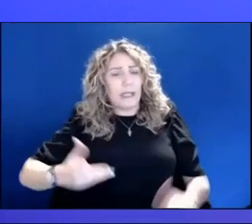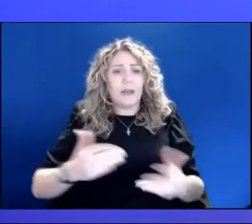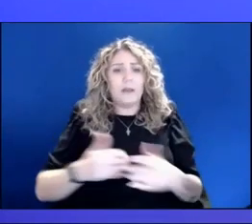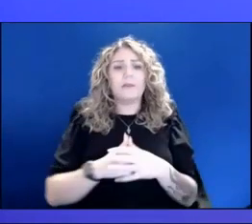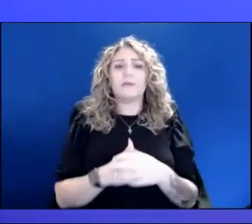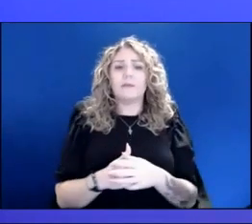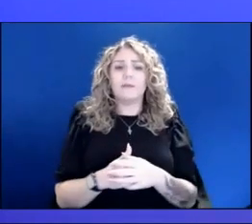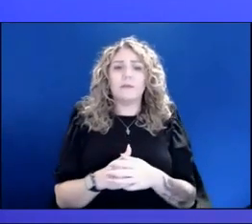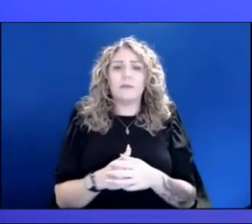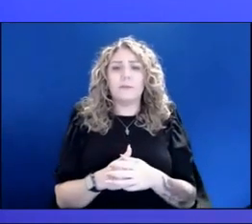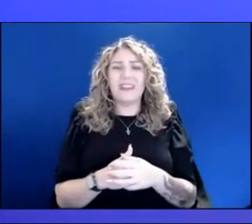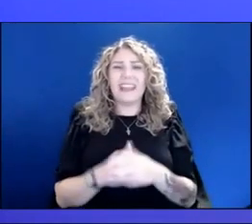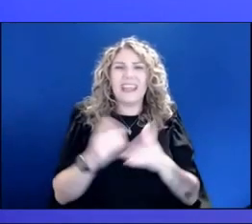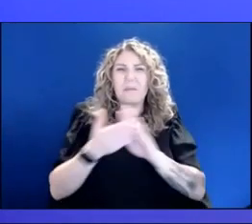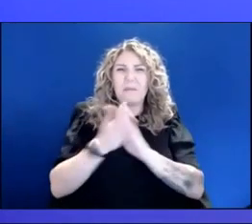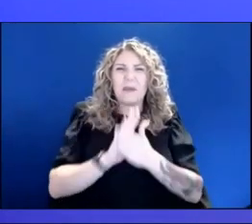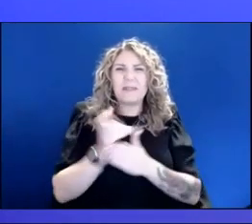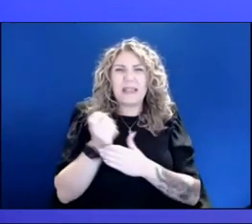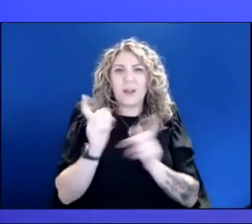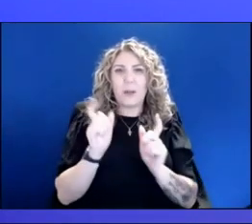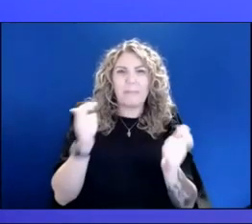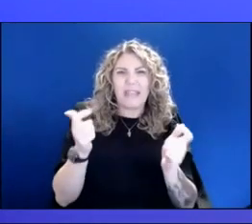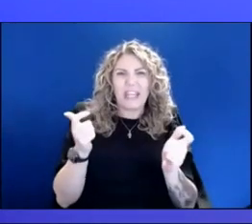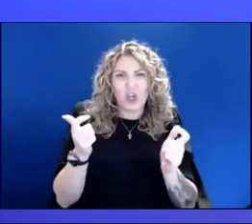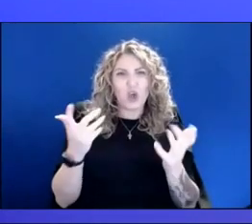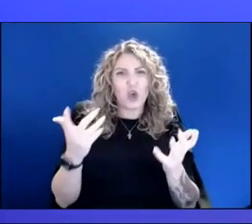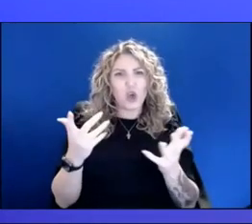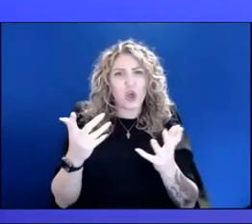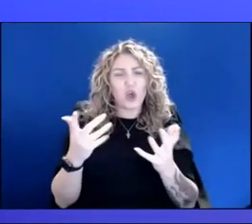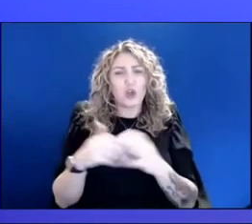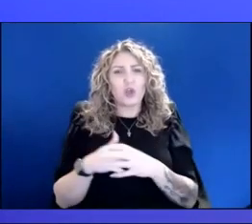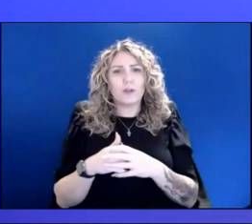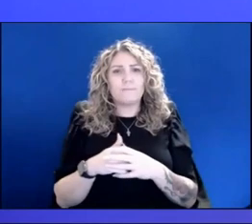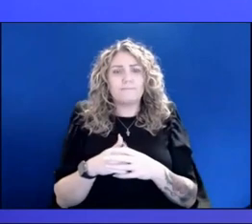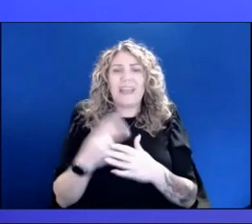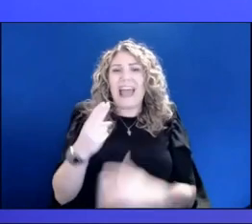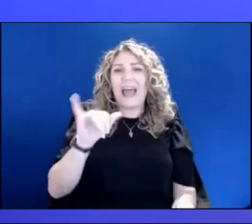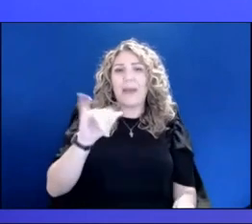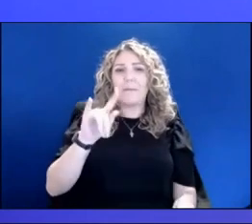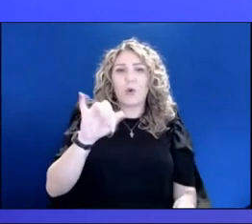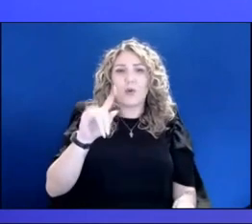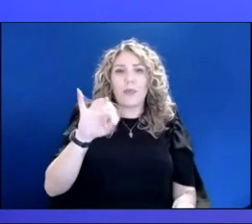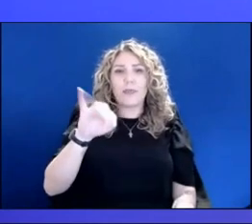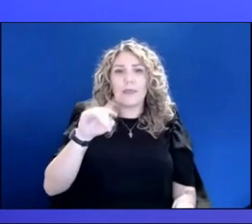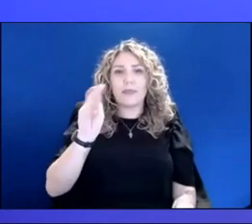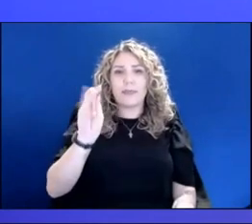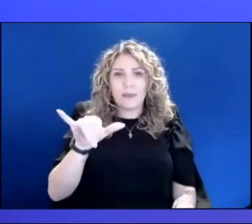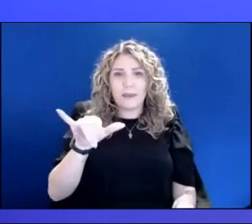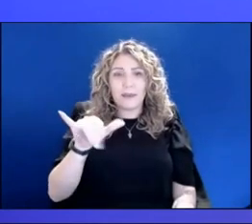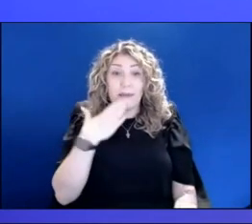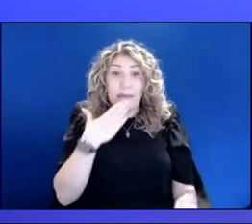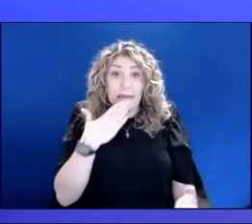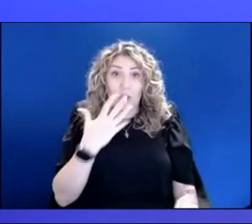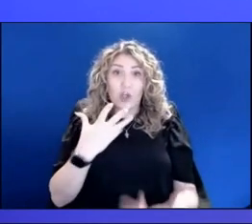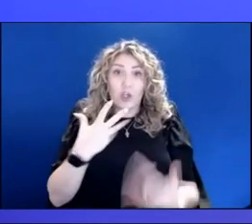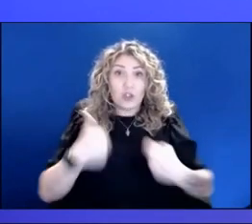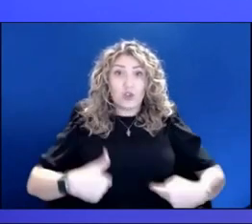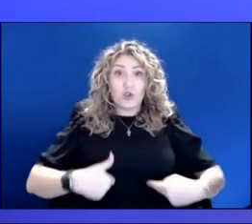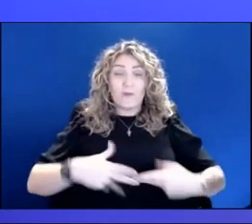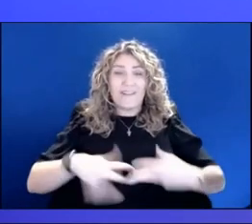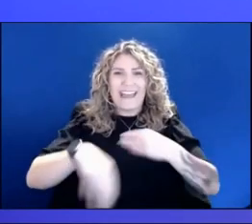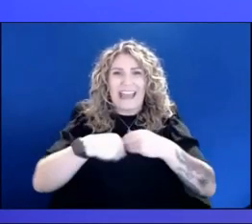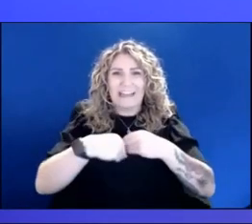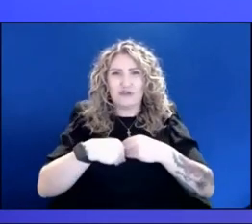bigger, hypertrophy some, and thank goodness we as humans have a lot of extra reserve when it comes to